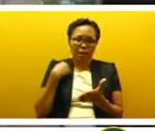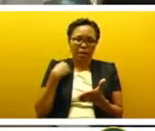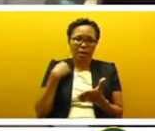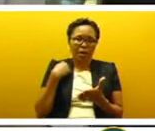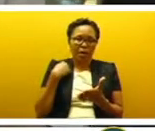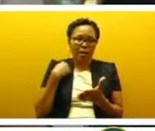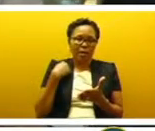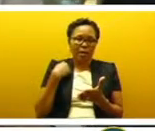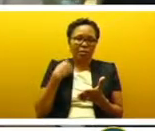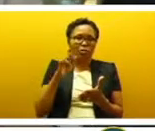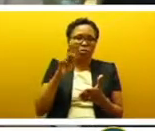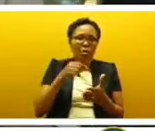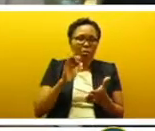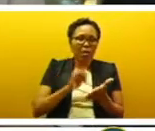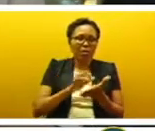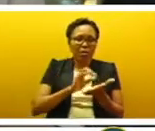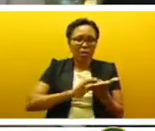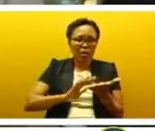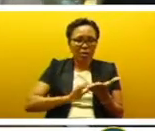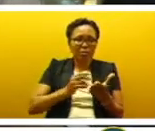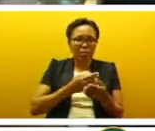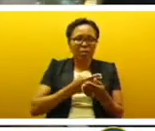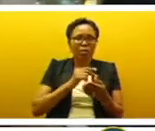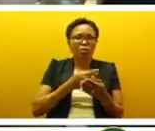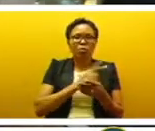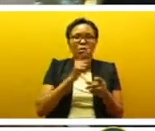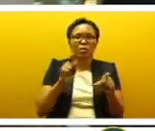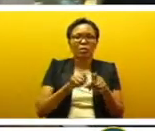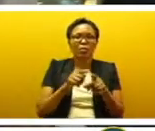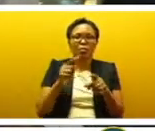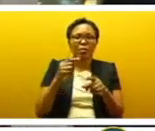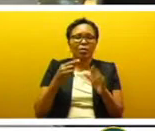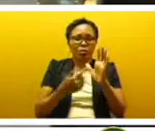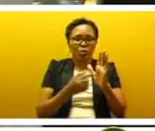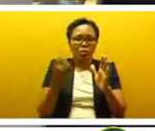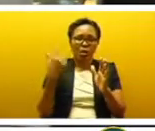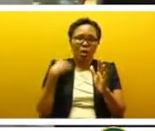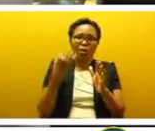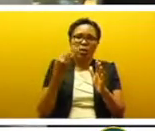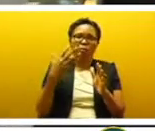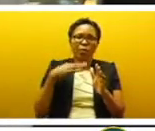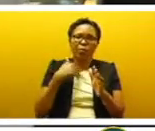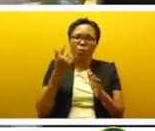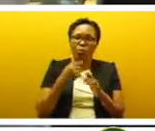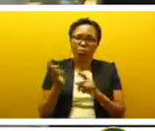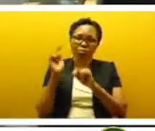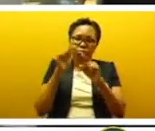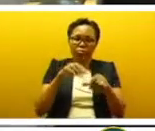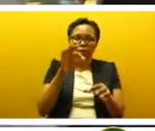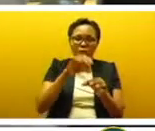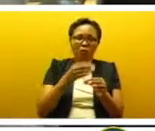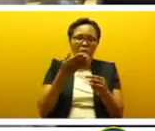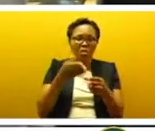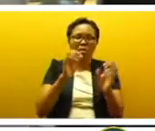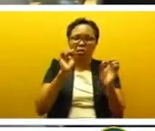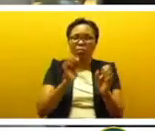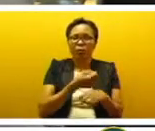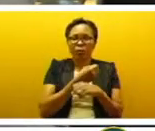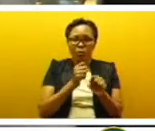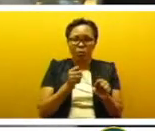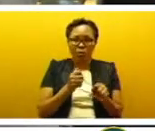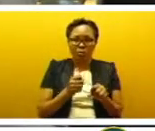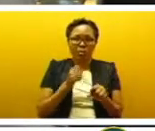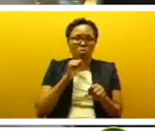claiming that the Kim's kits were used as the denominator. It's not possible, and it's not there.